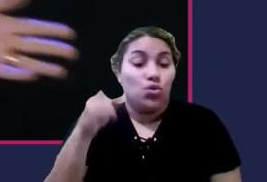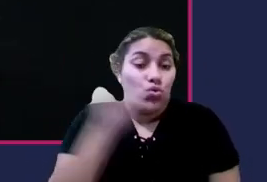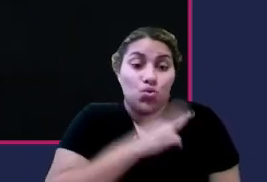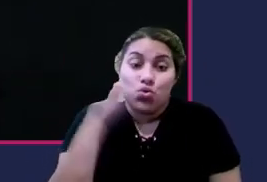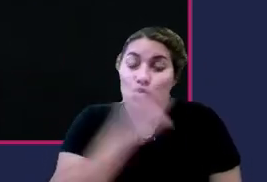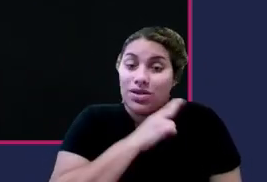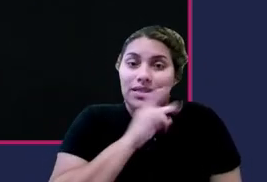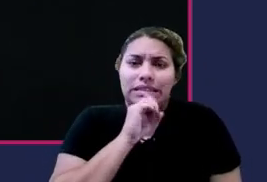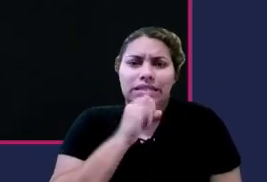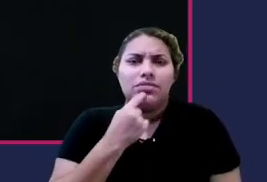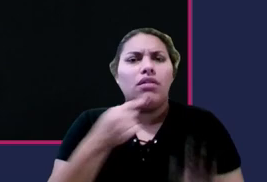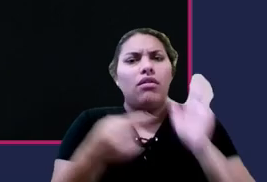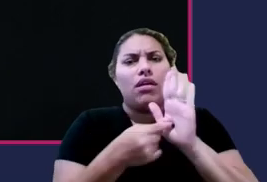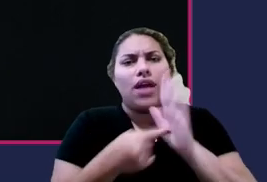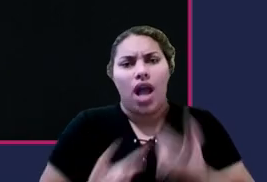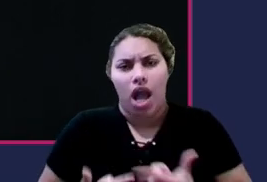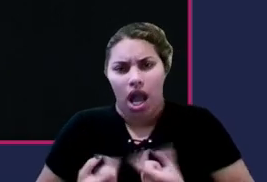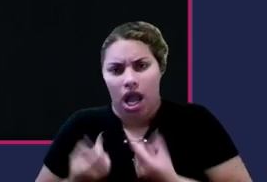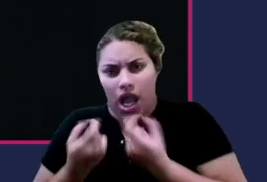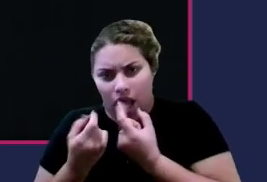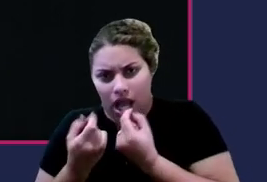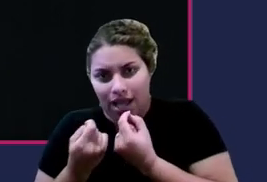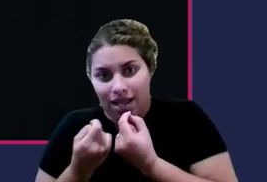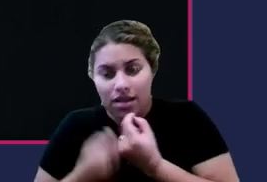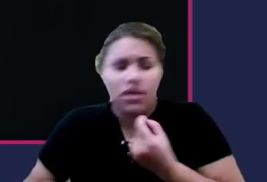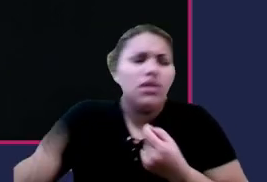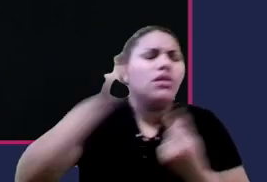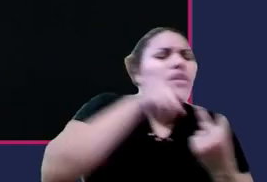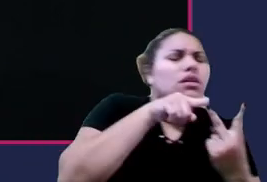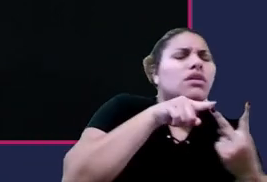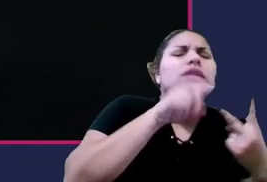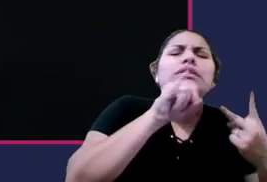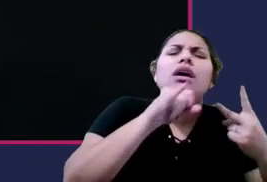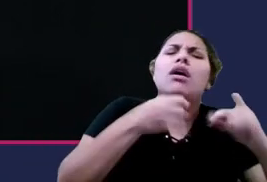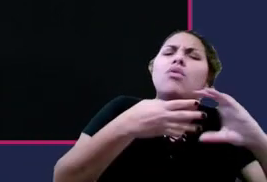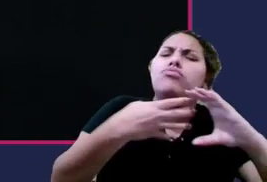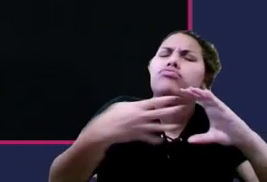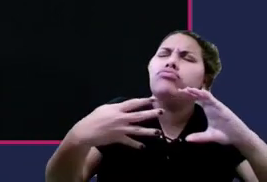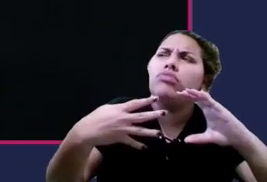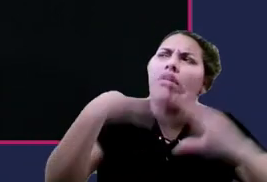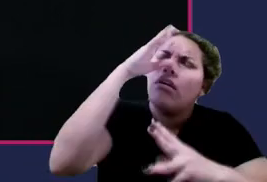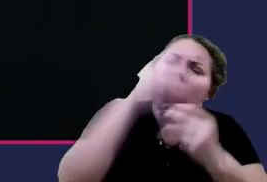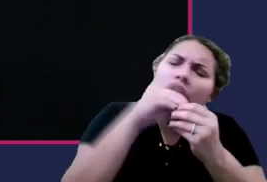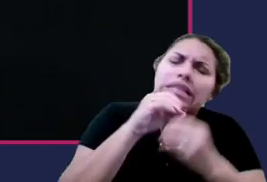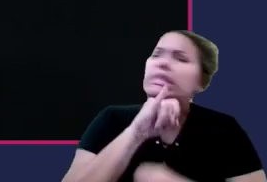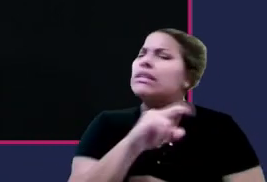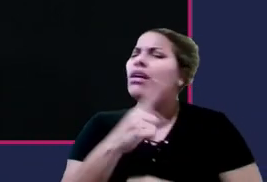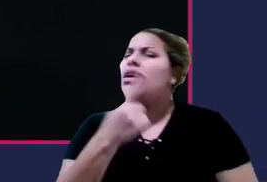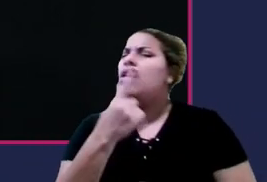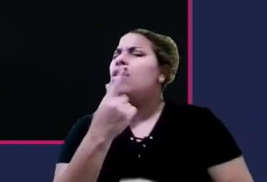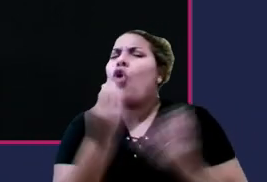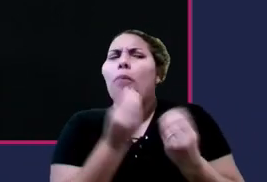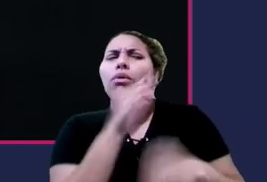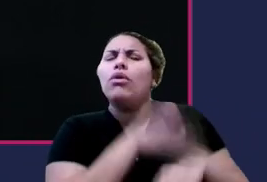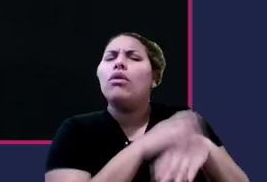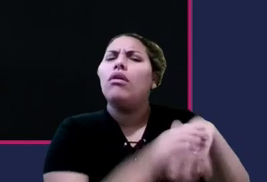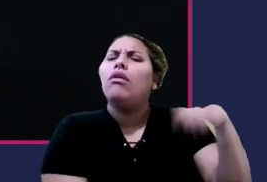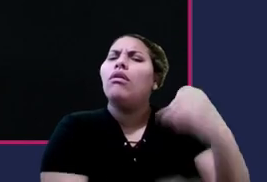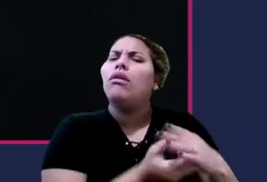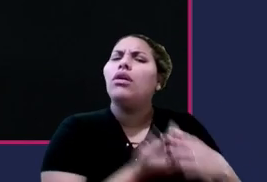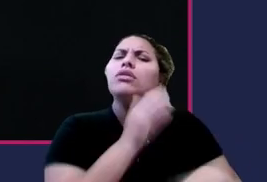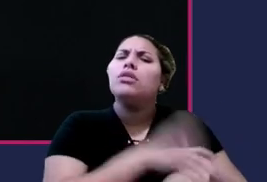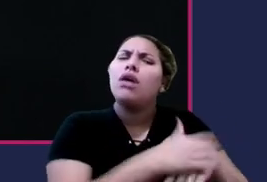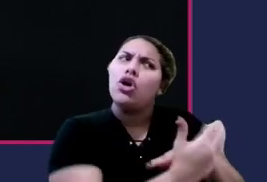within 65 days. We have for cancer. Why not for a rare disease? Thank you so much, Tony,